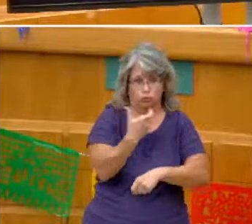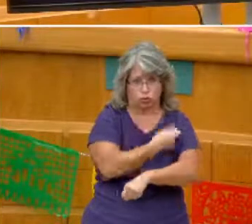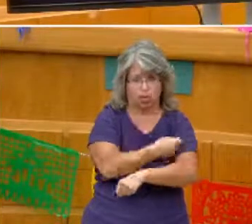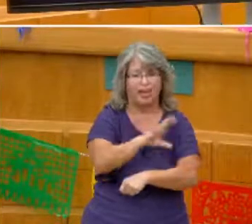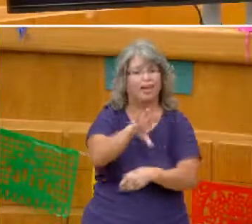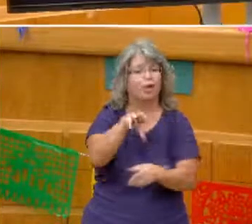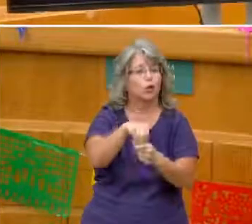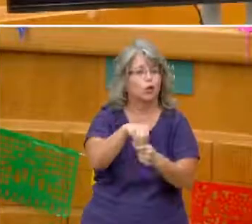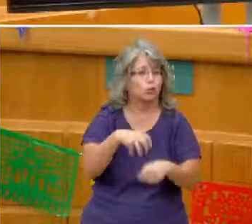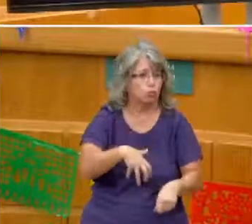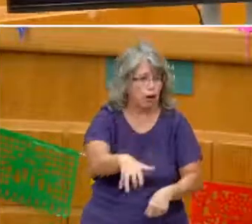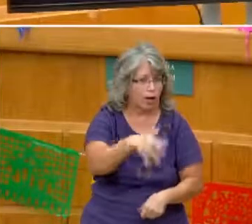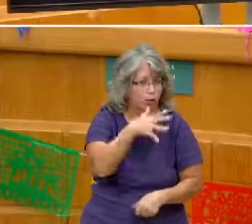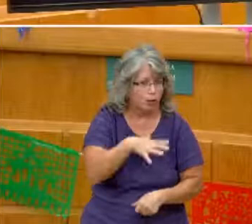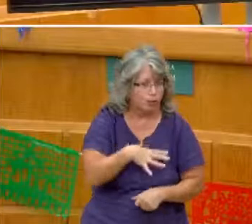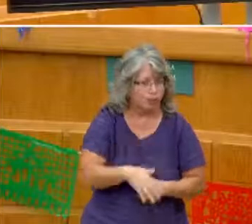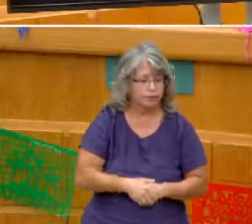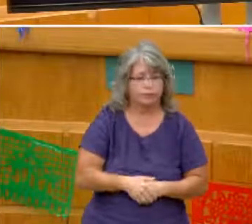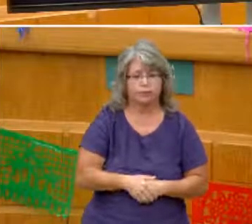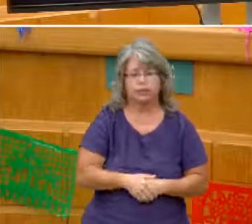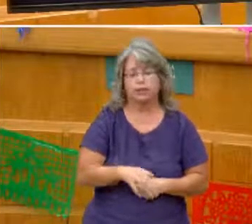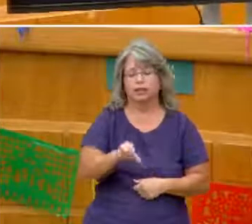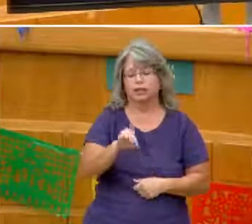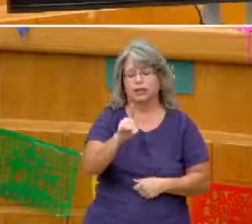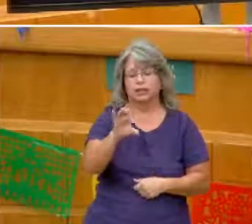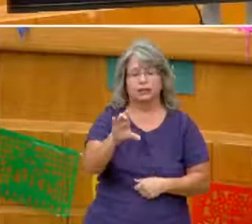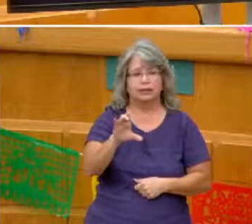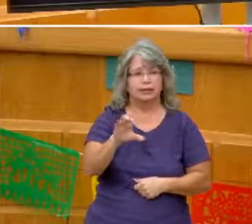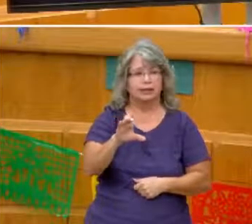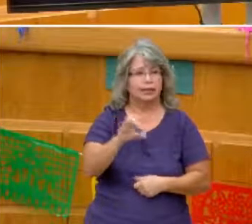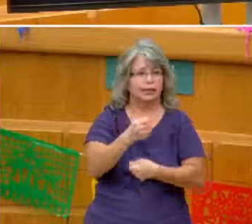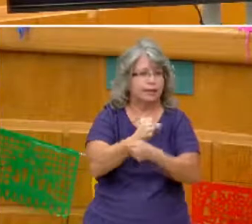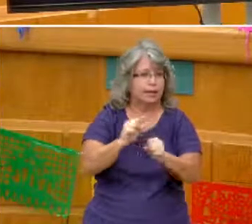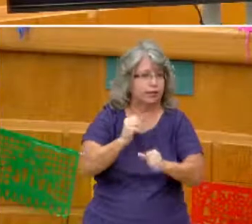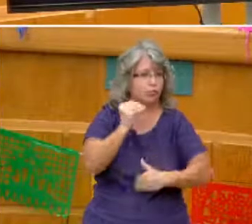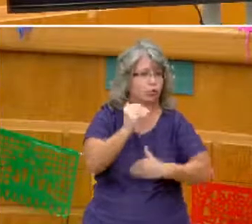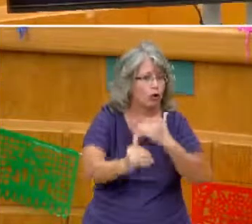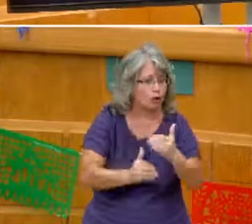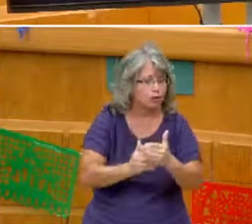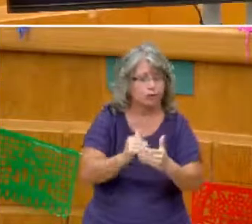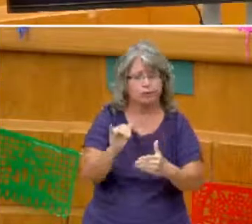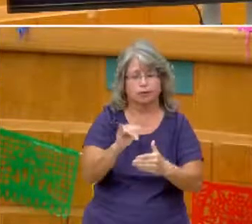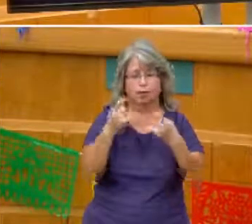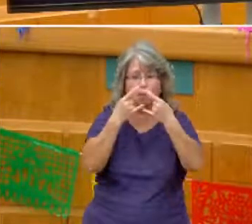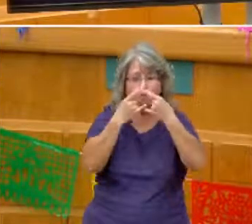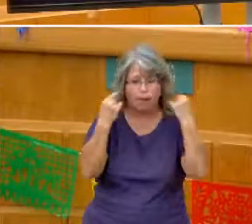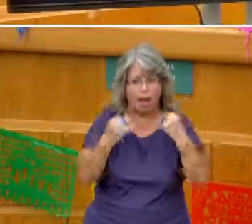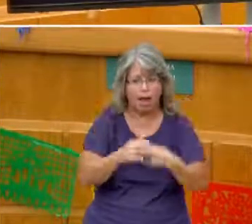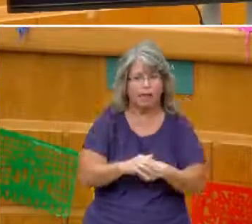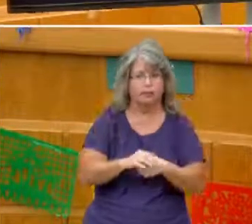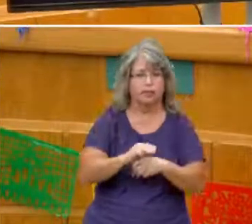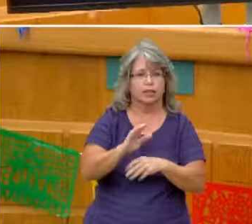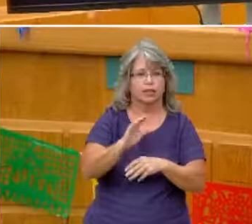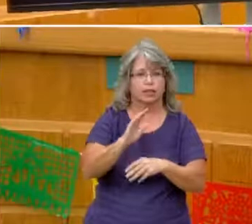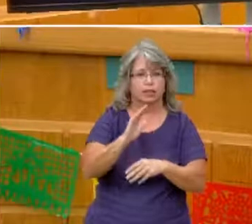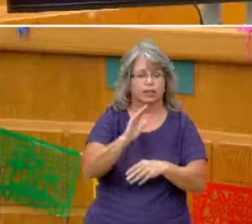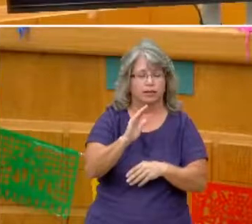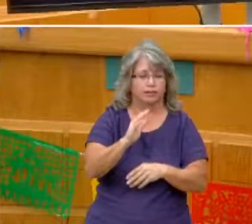measures such as wearing your face mask, staying home, hand washing, likely contribute to the decline